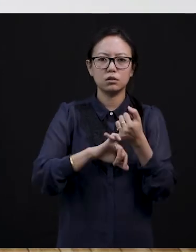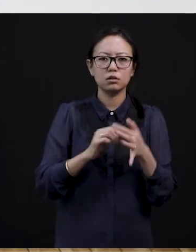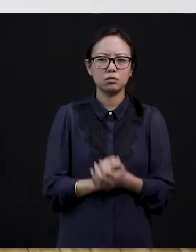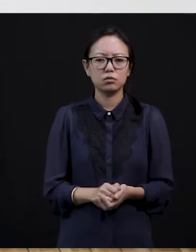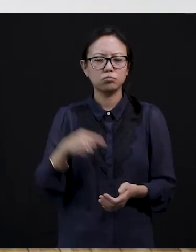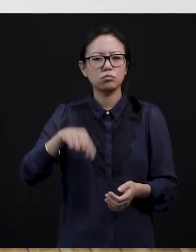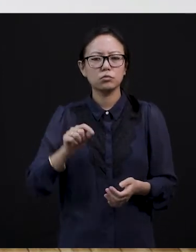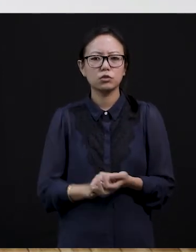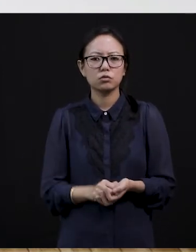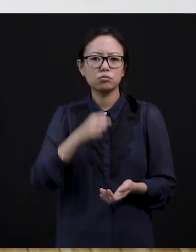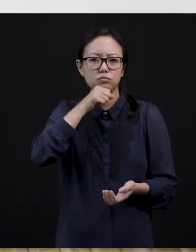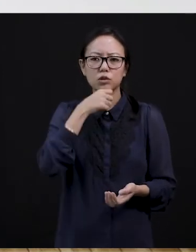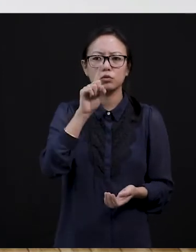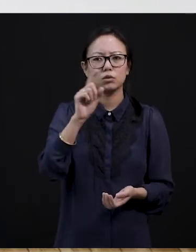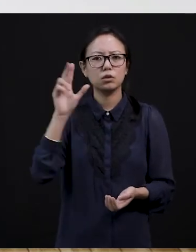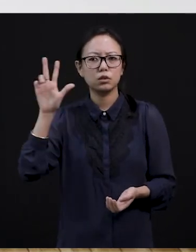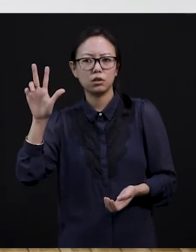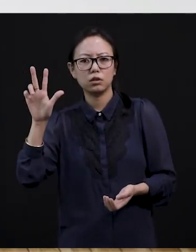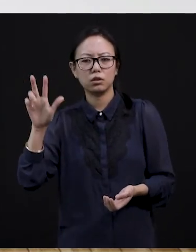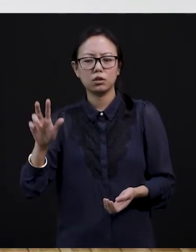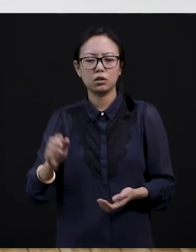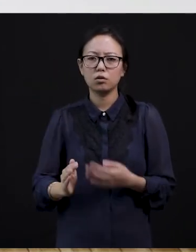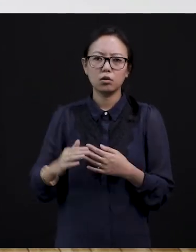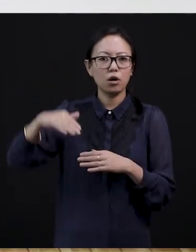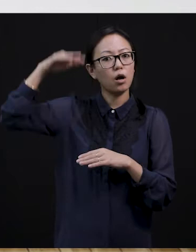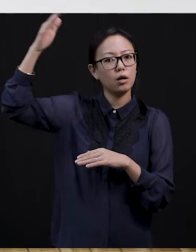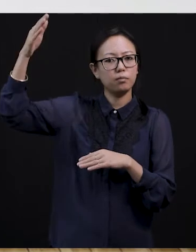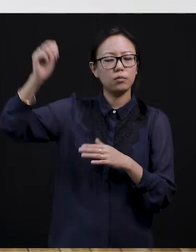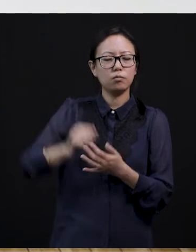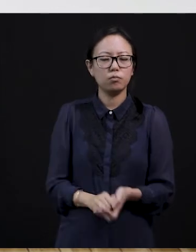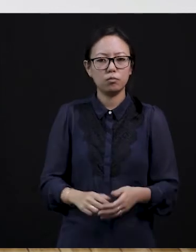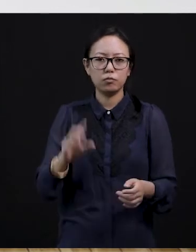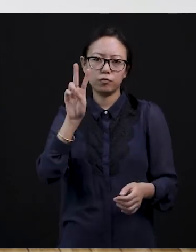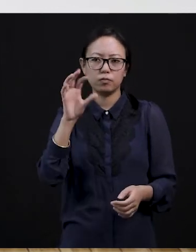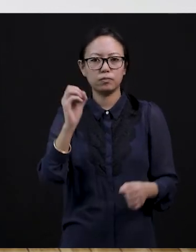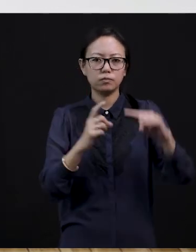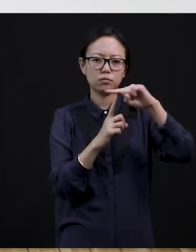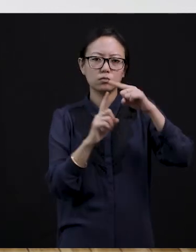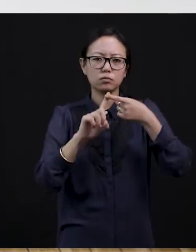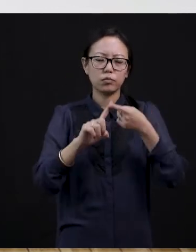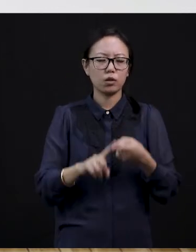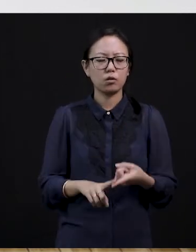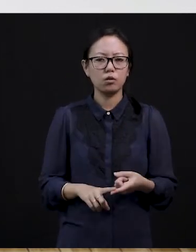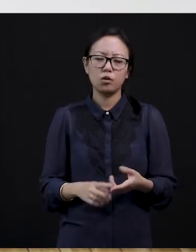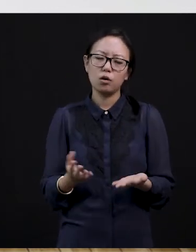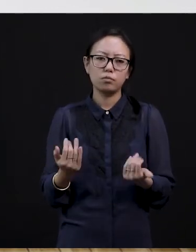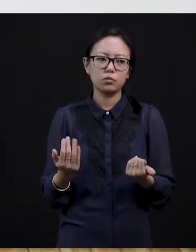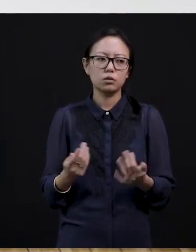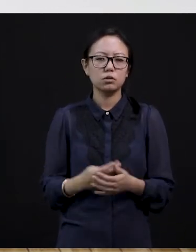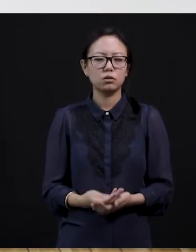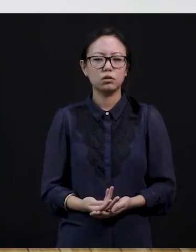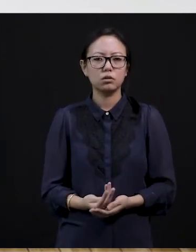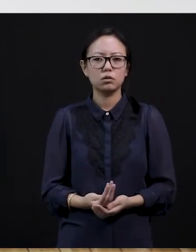above. So initially, voting rights were restricted to few. So the first category of people